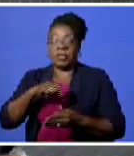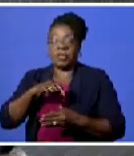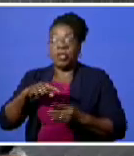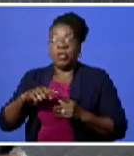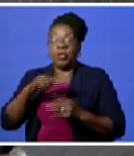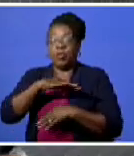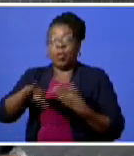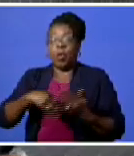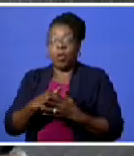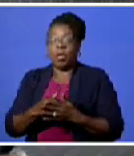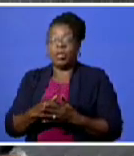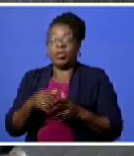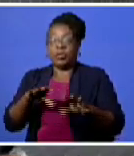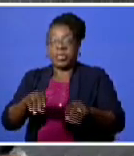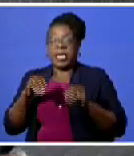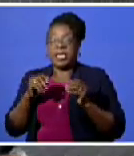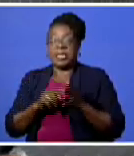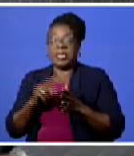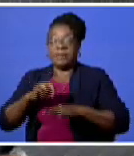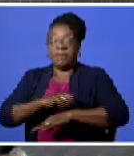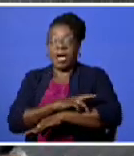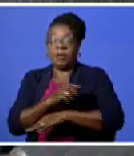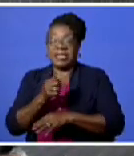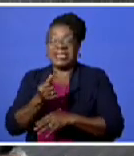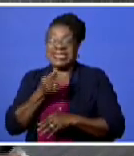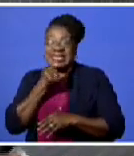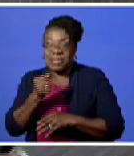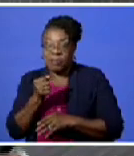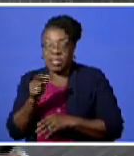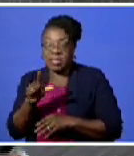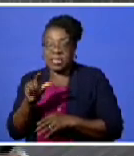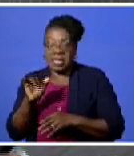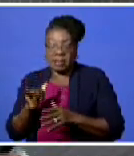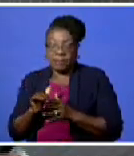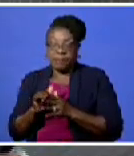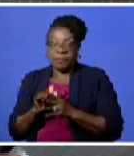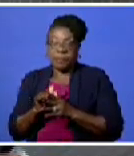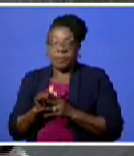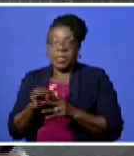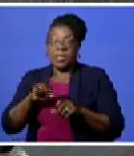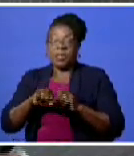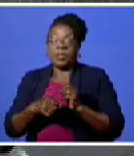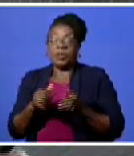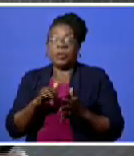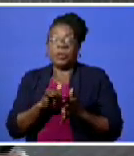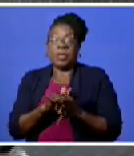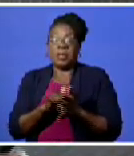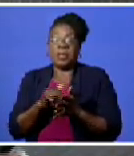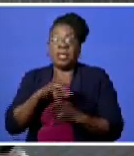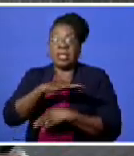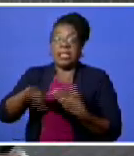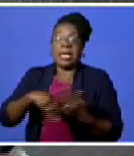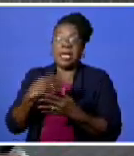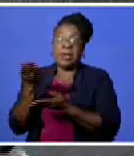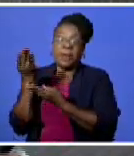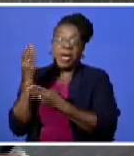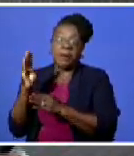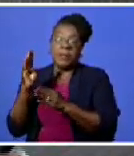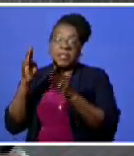virus seriously. This may possibly be the will of the Lord, so as the entire Bahamas could understand